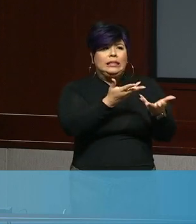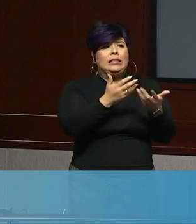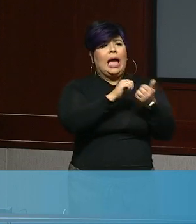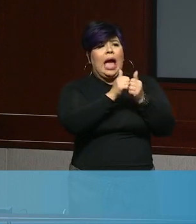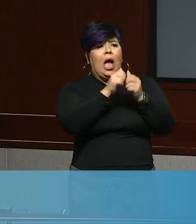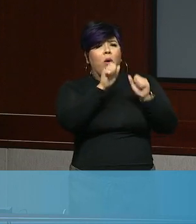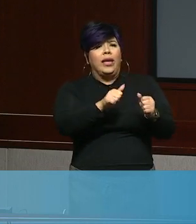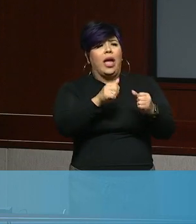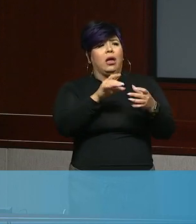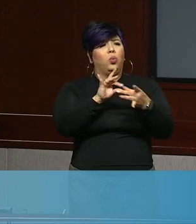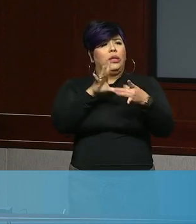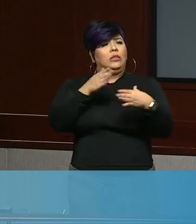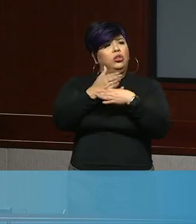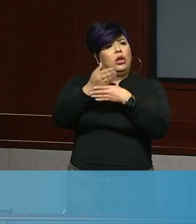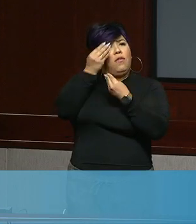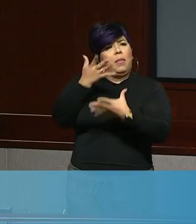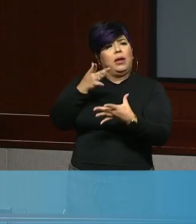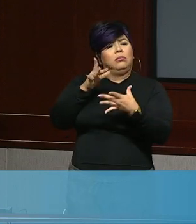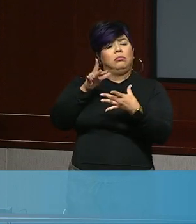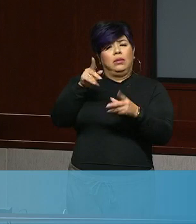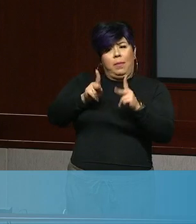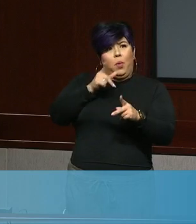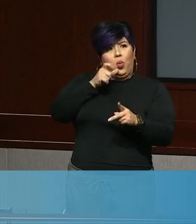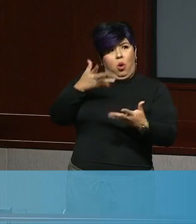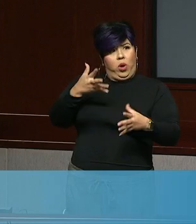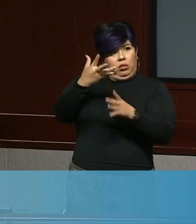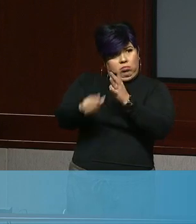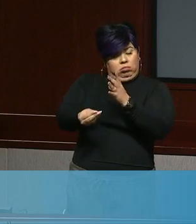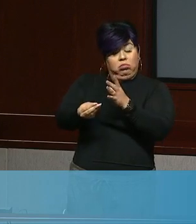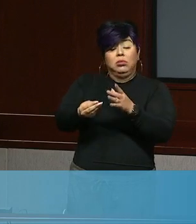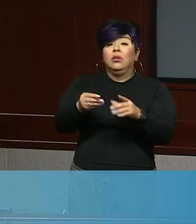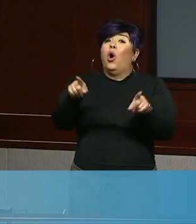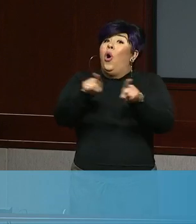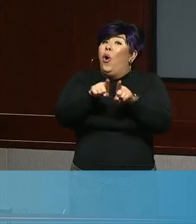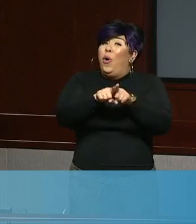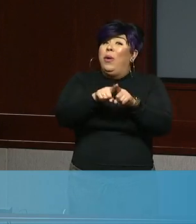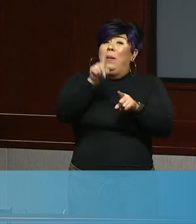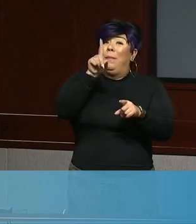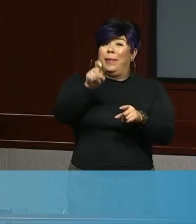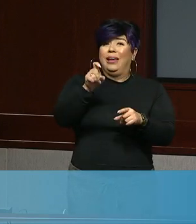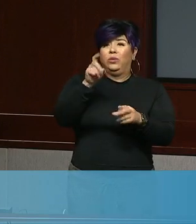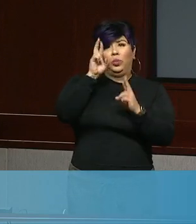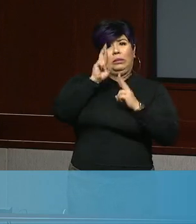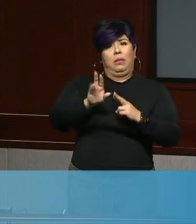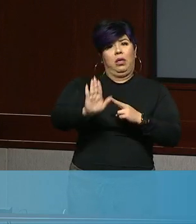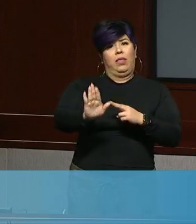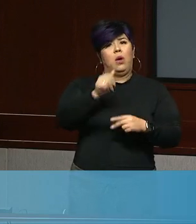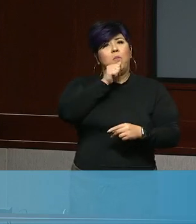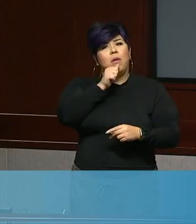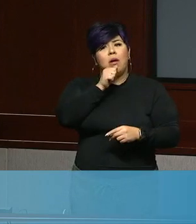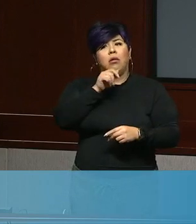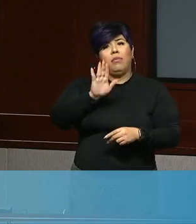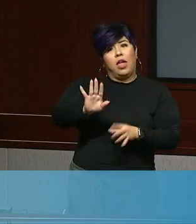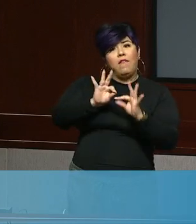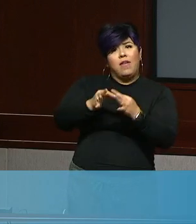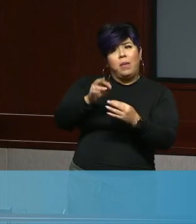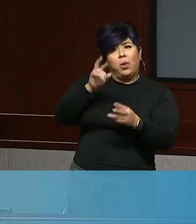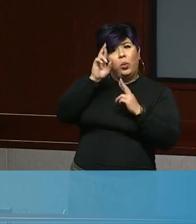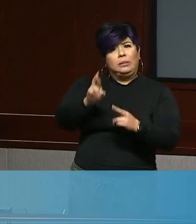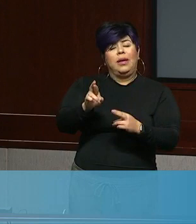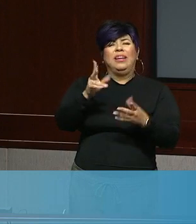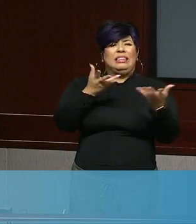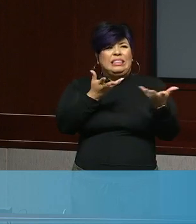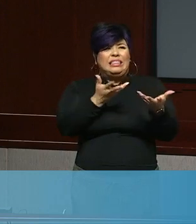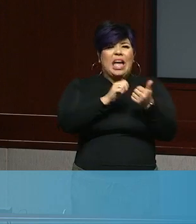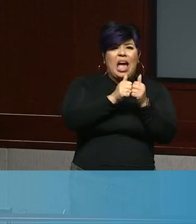passed away from COVID-19, while still ensuring the privacy of the deceased individuals and their families remains